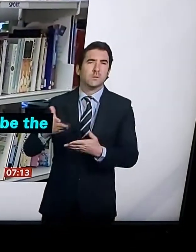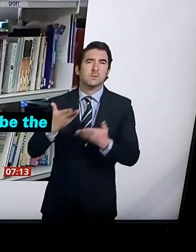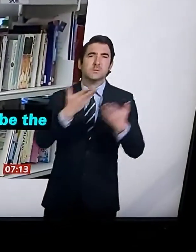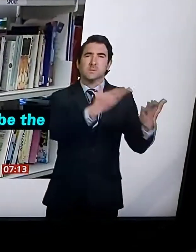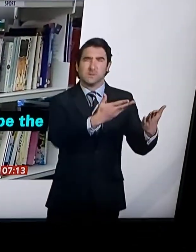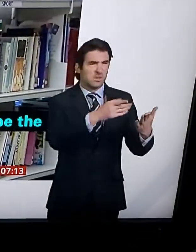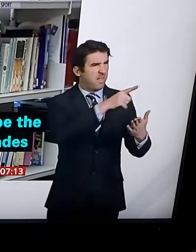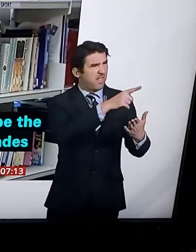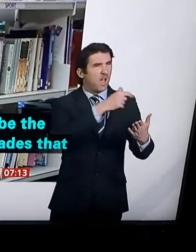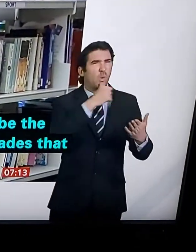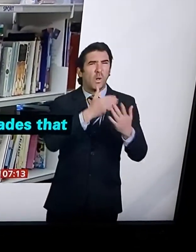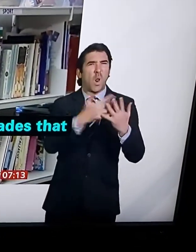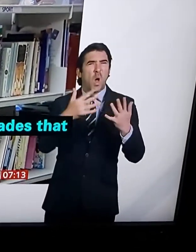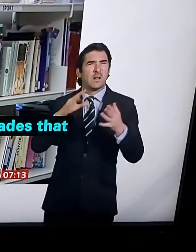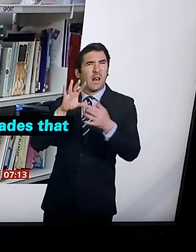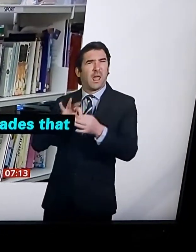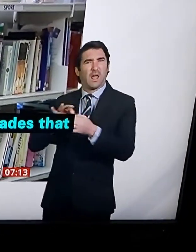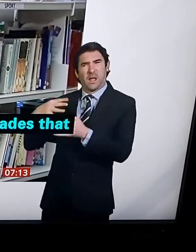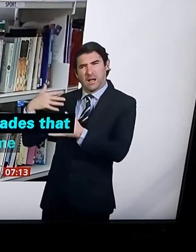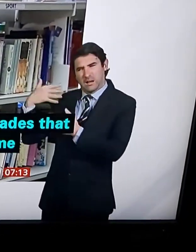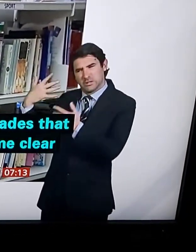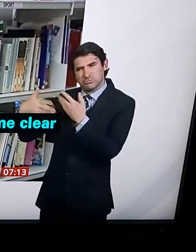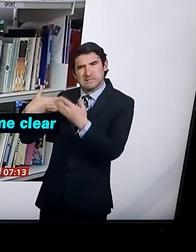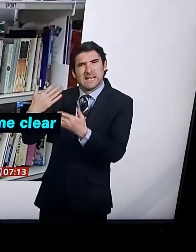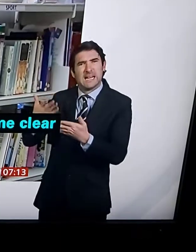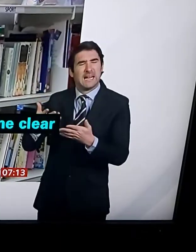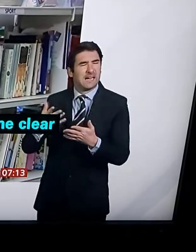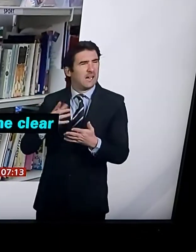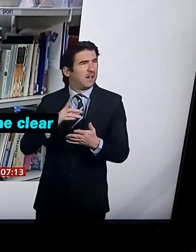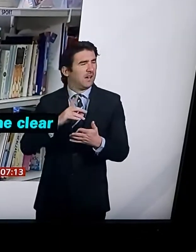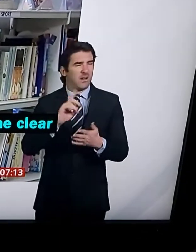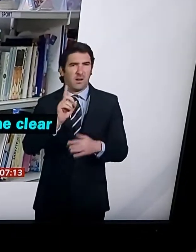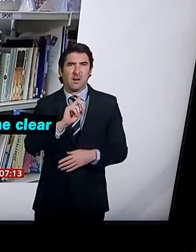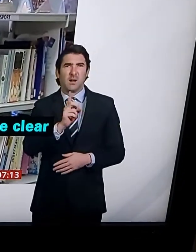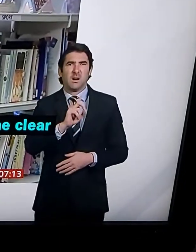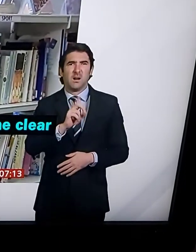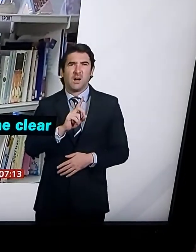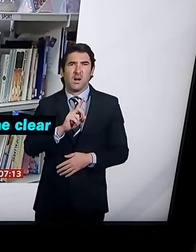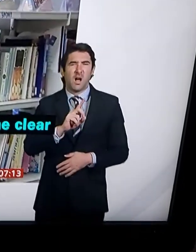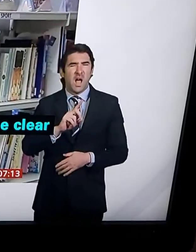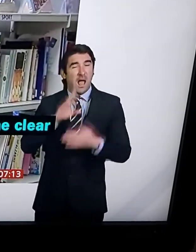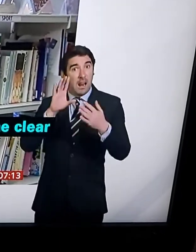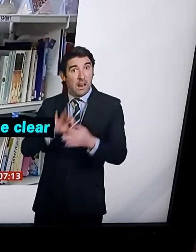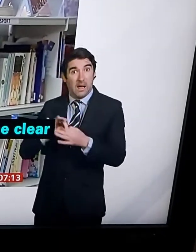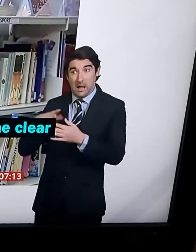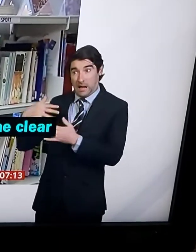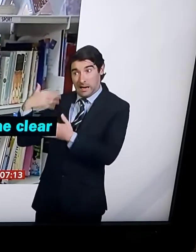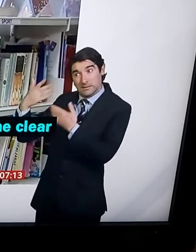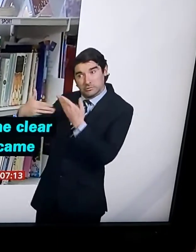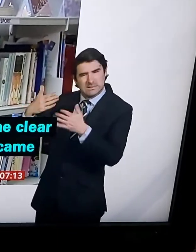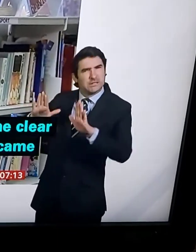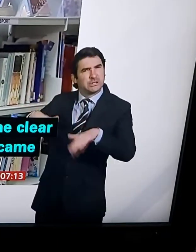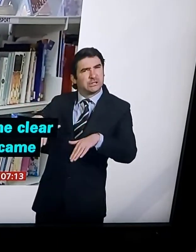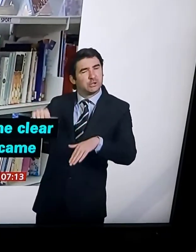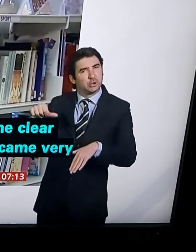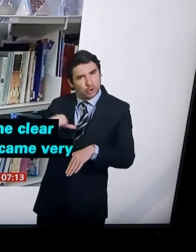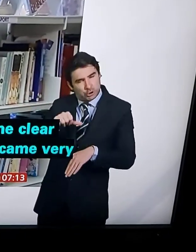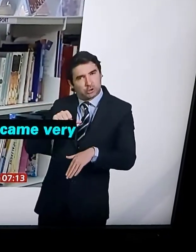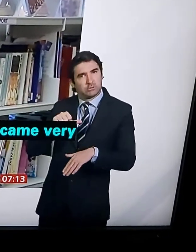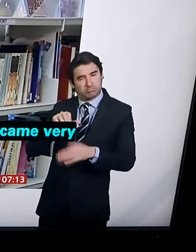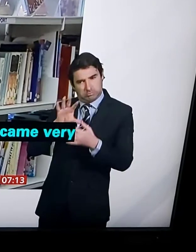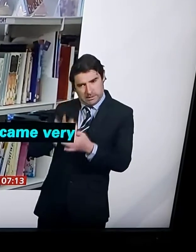the case, I was very apprehensive about the results on Thursday, knowing that they were likely not to be the results that we were expecting. So do you think this